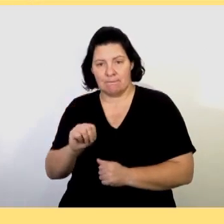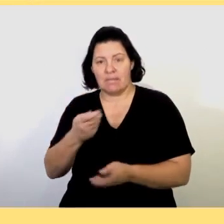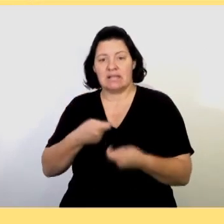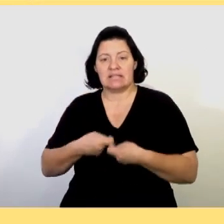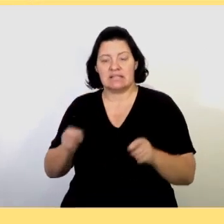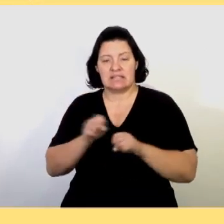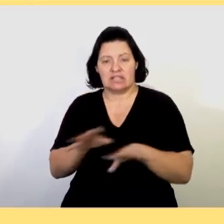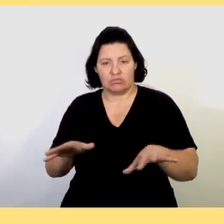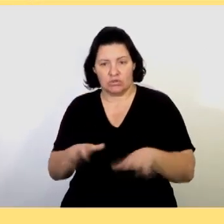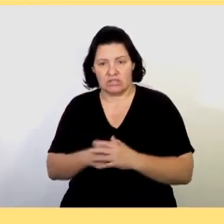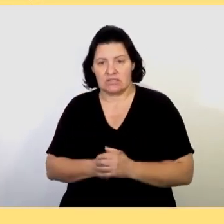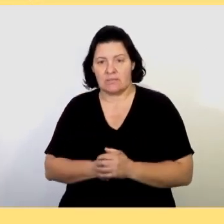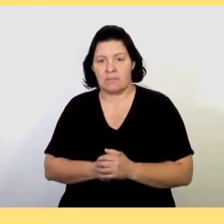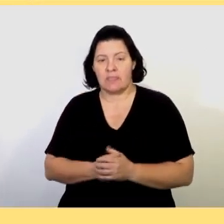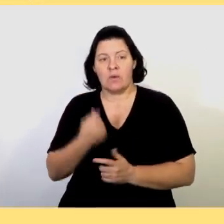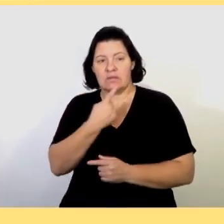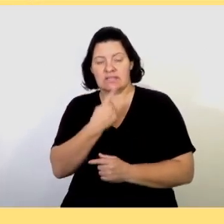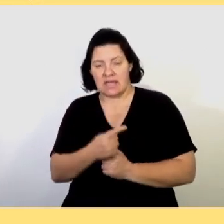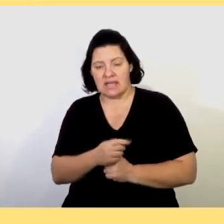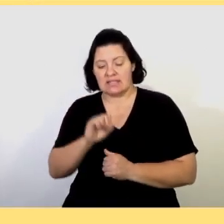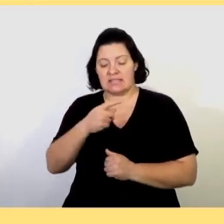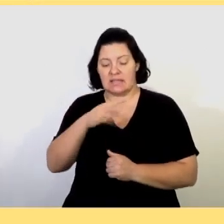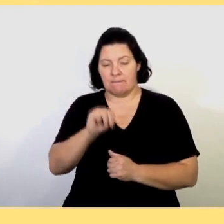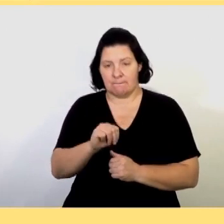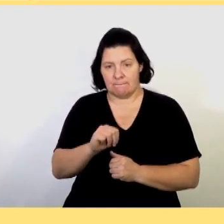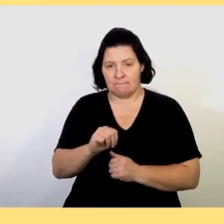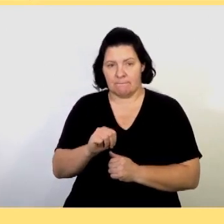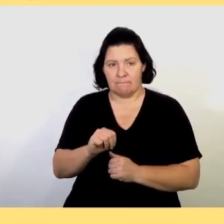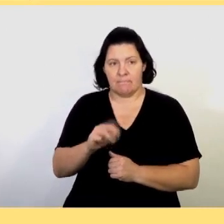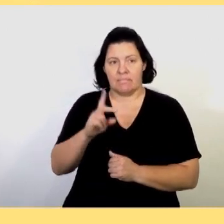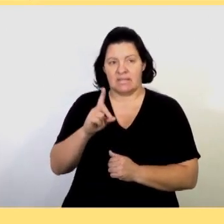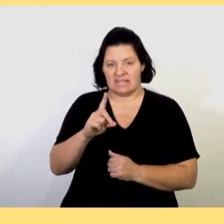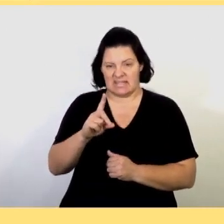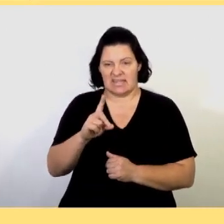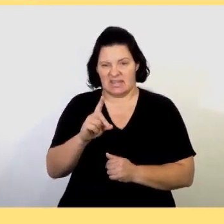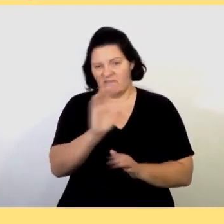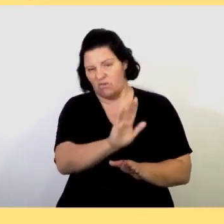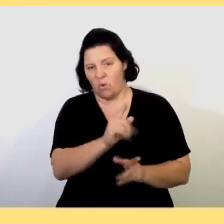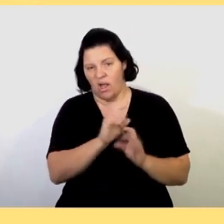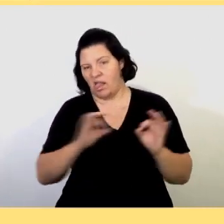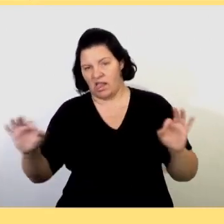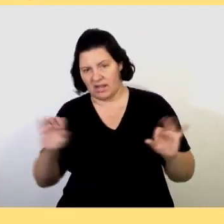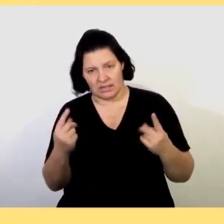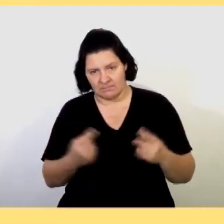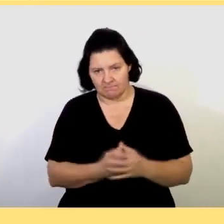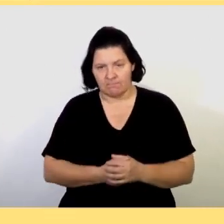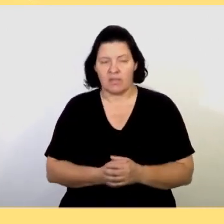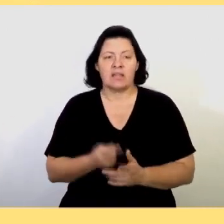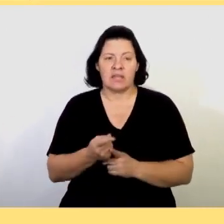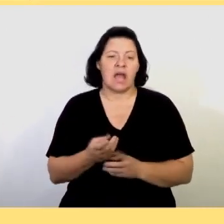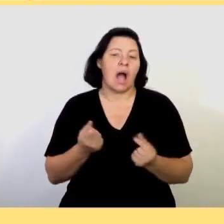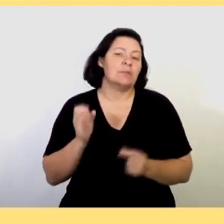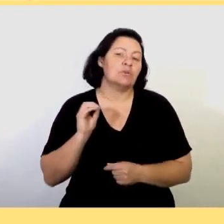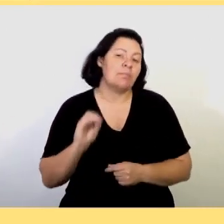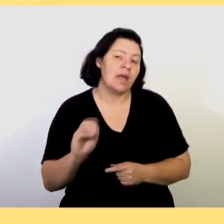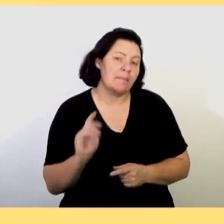STEM distributors. Okay, so I'm just going to say STEM, then I'm just going to put a D there for distributors. And